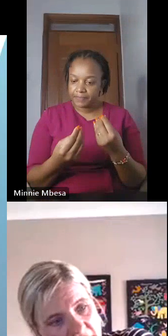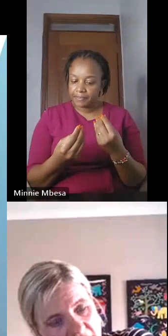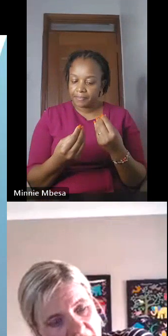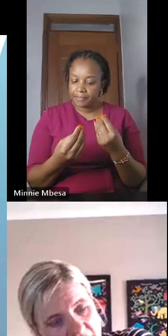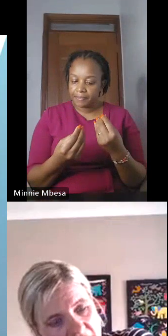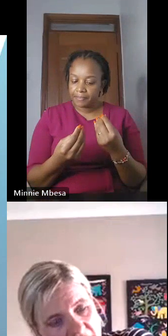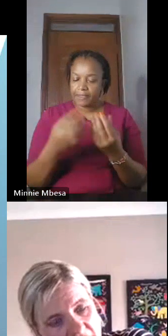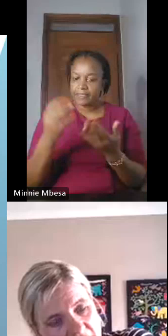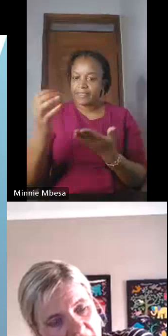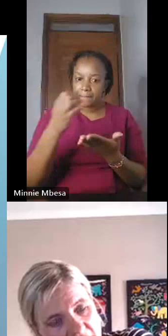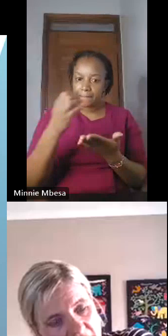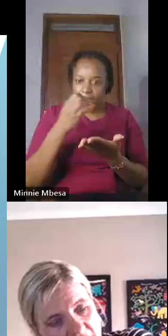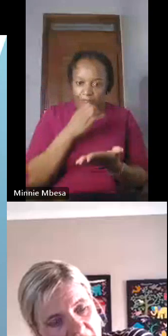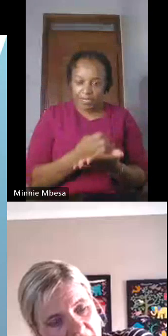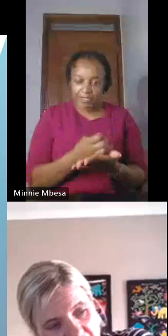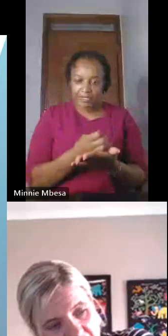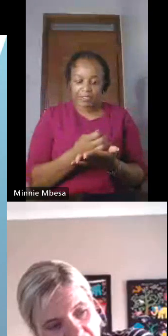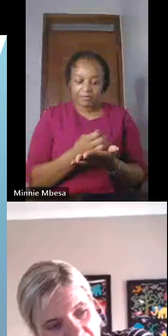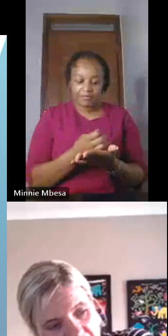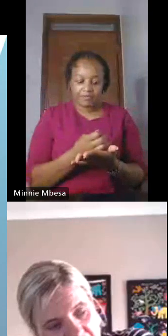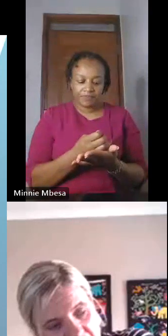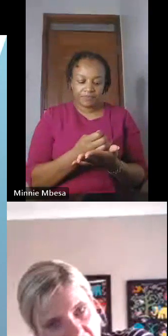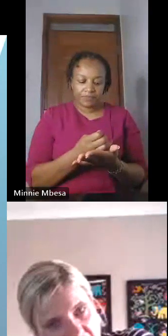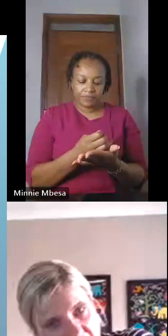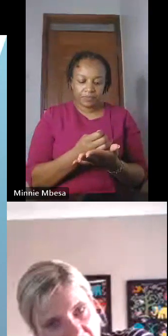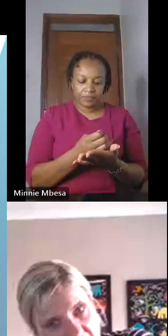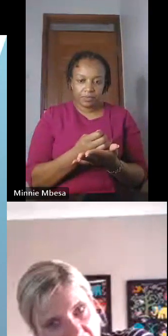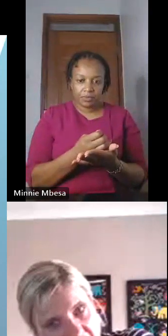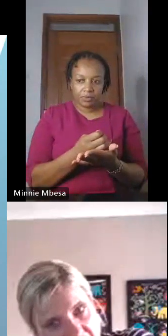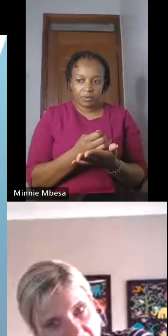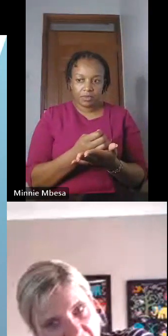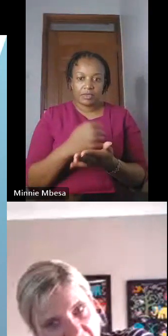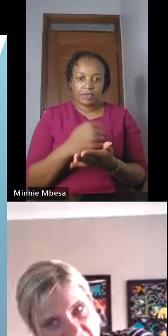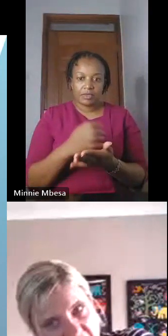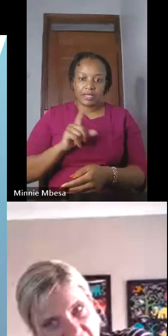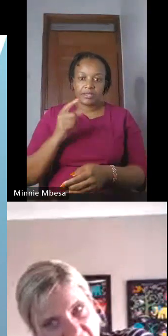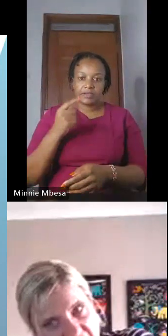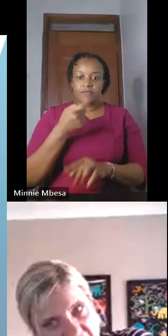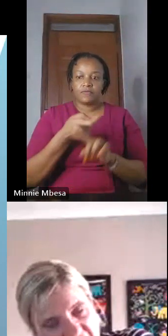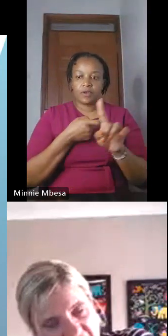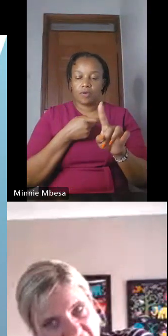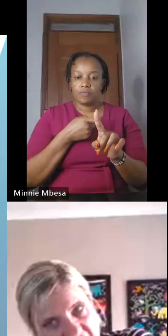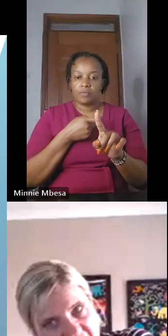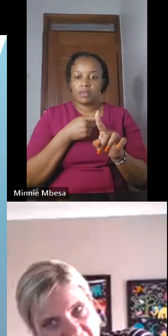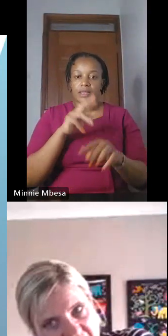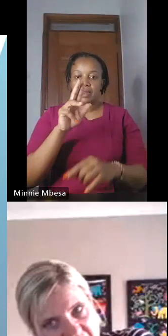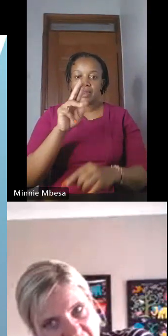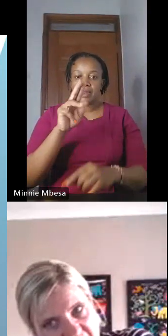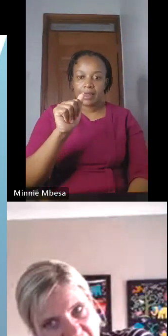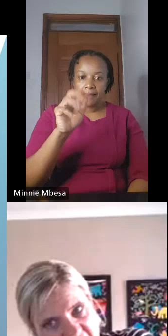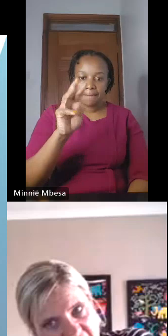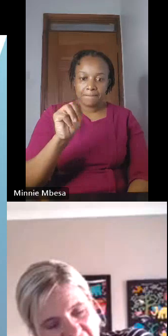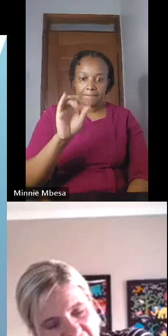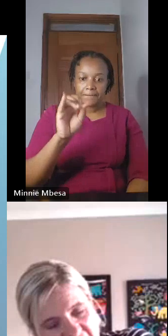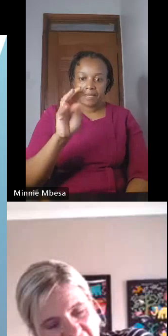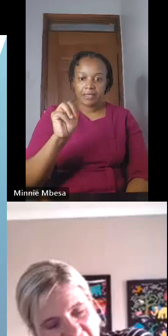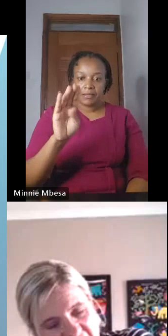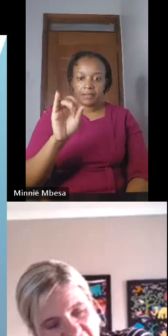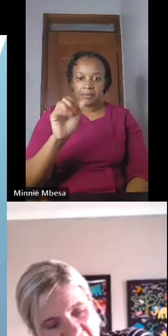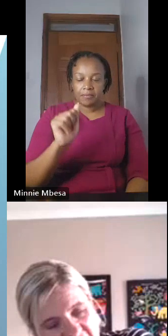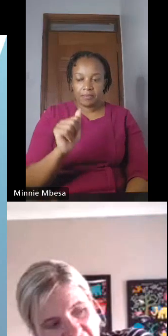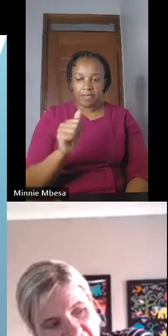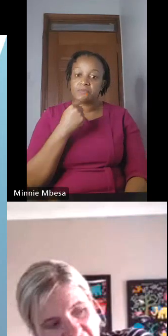employment, as the lady, was it from Namibia? She mentioned, I understand